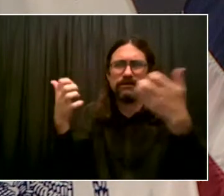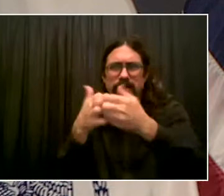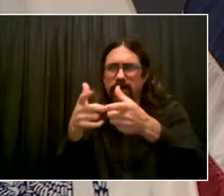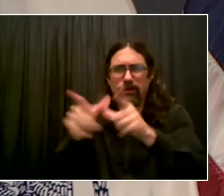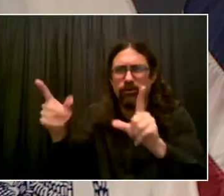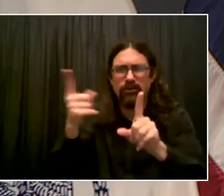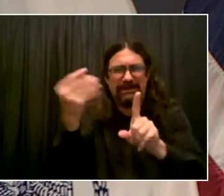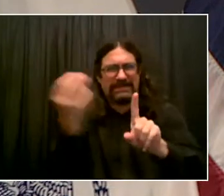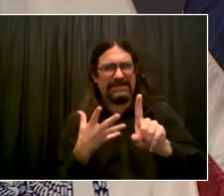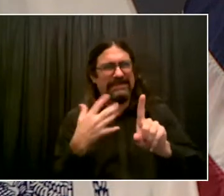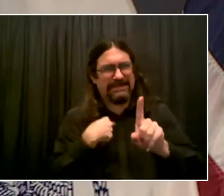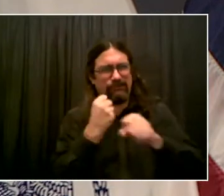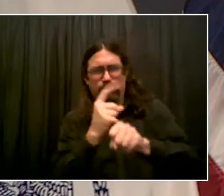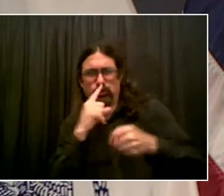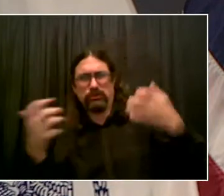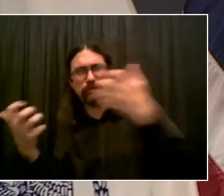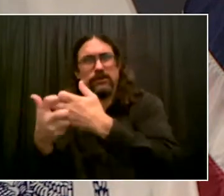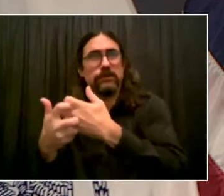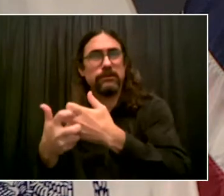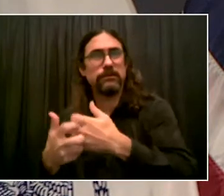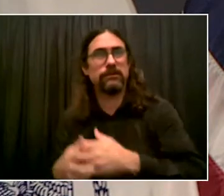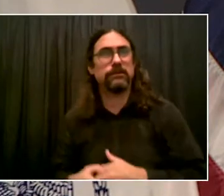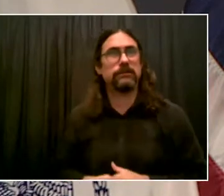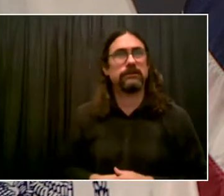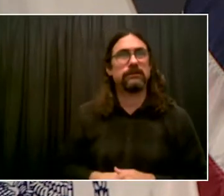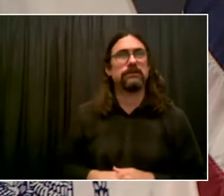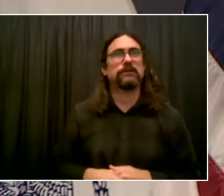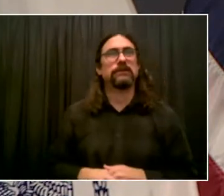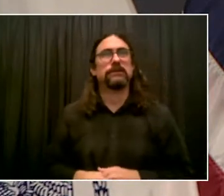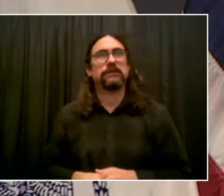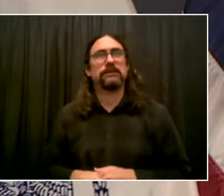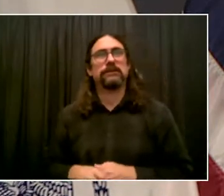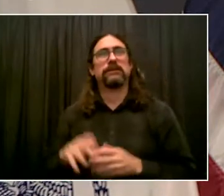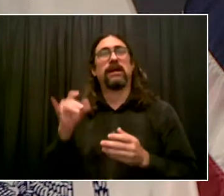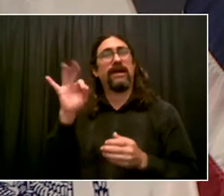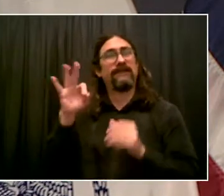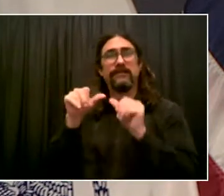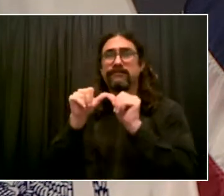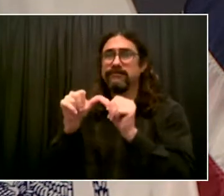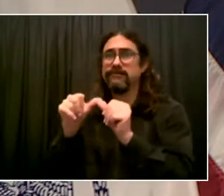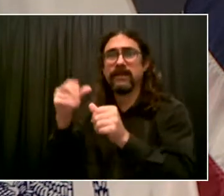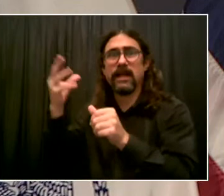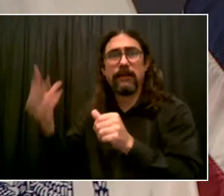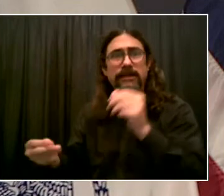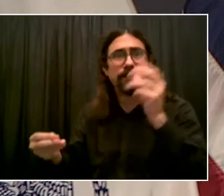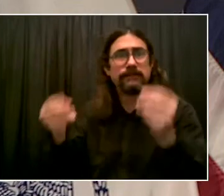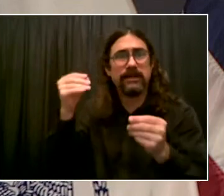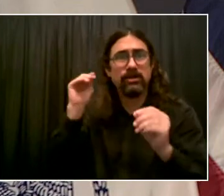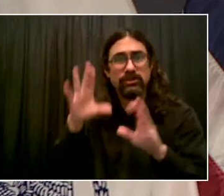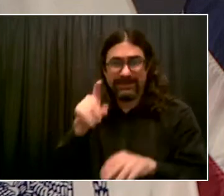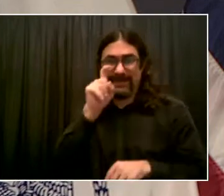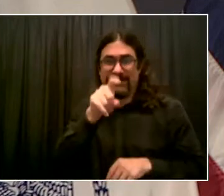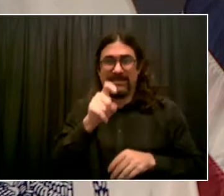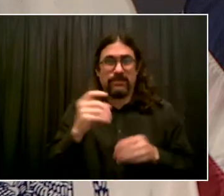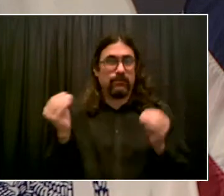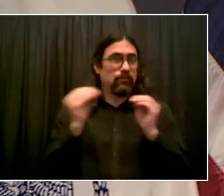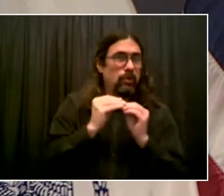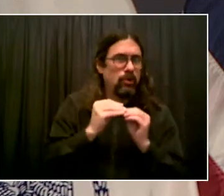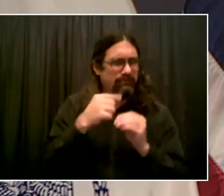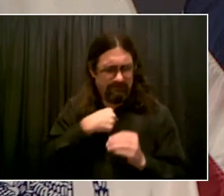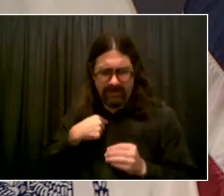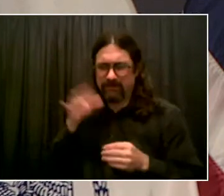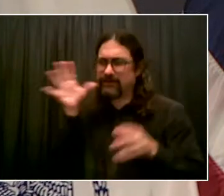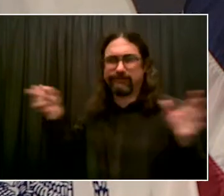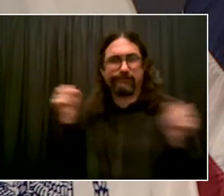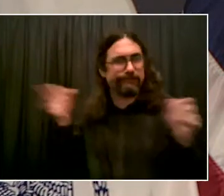someone who can provide that help for the child. Go ahead, Yehudit. Then also a week ago, Community Board